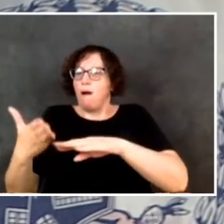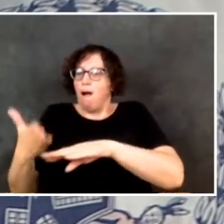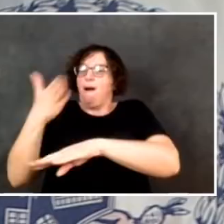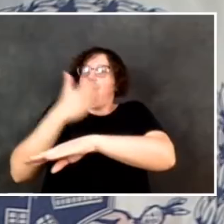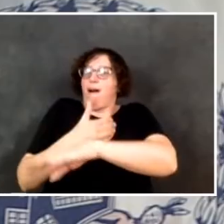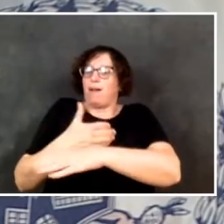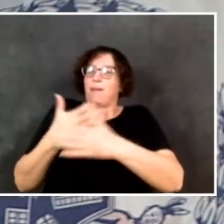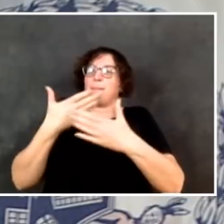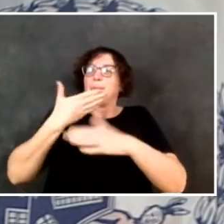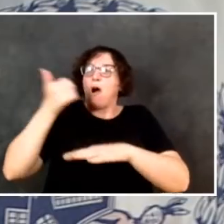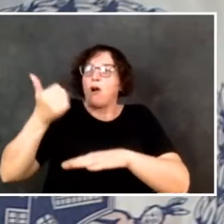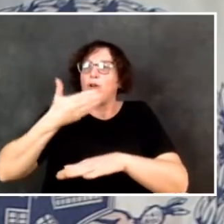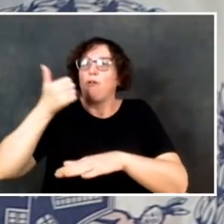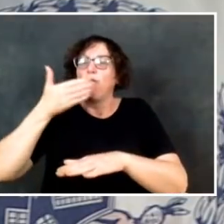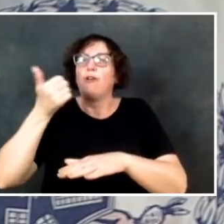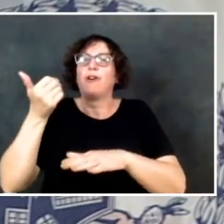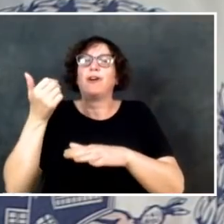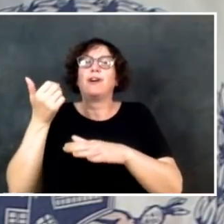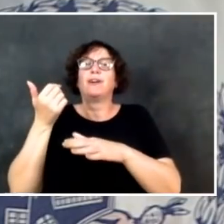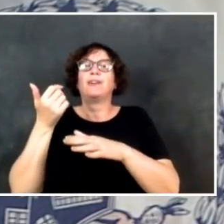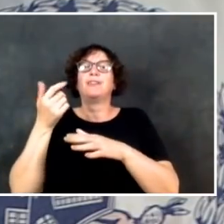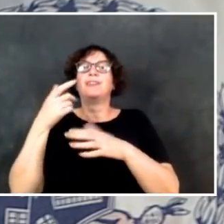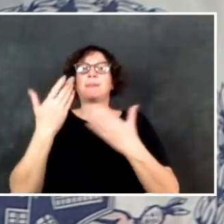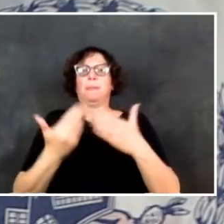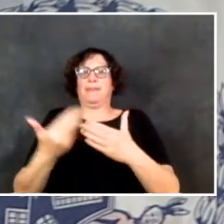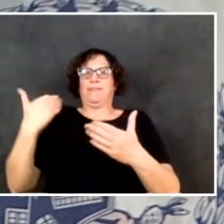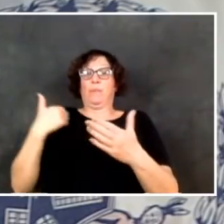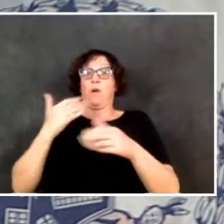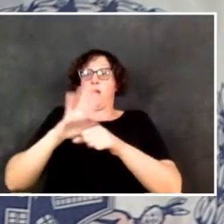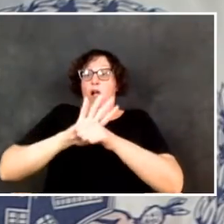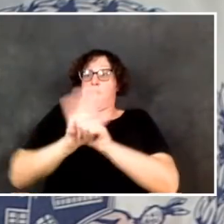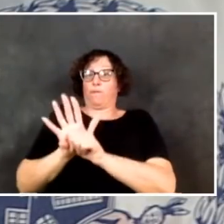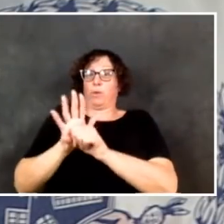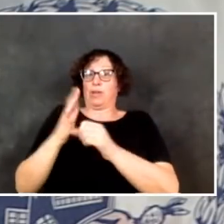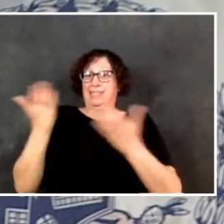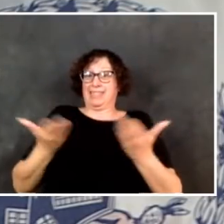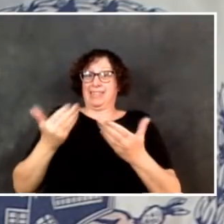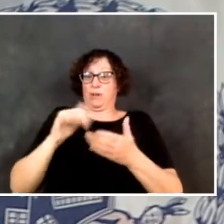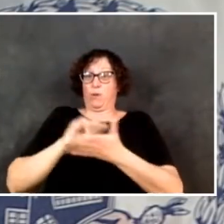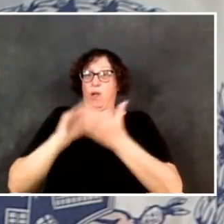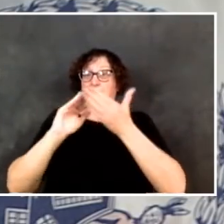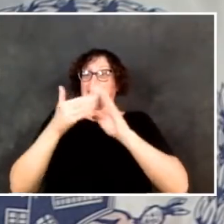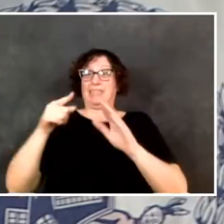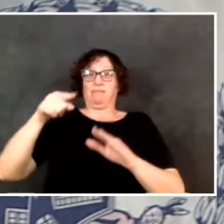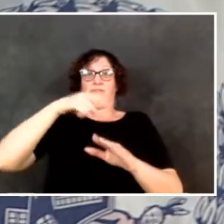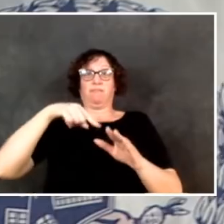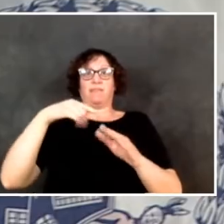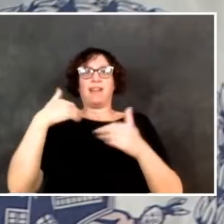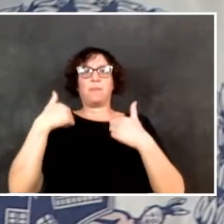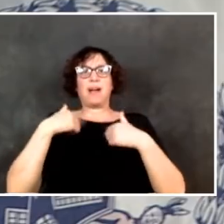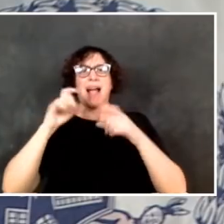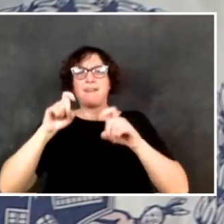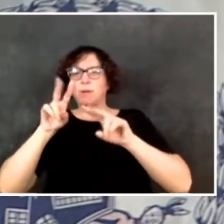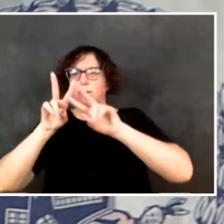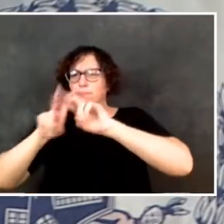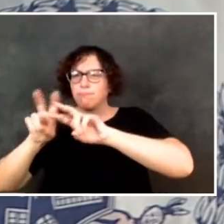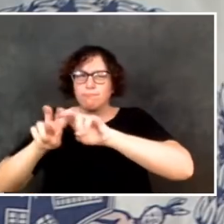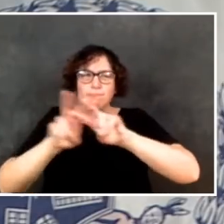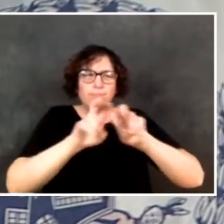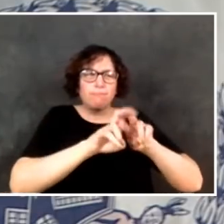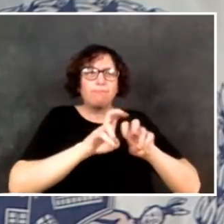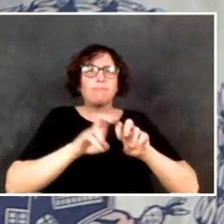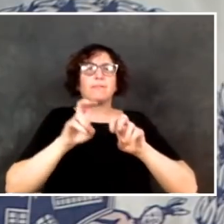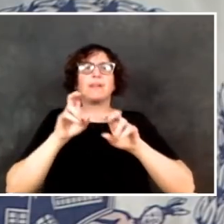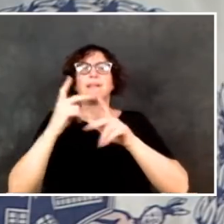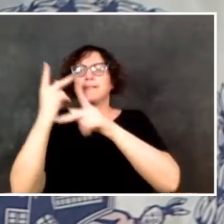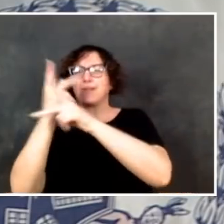the coronavirus and helps us towards something better. So renewal because we will come out of this, but